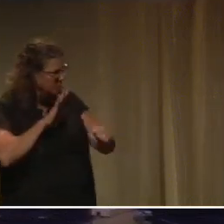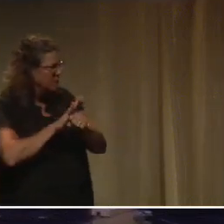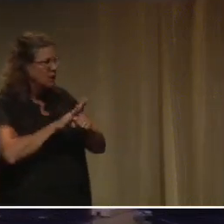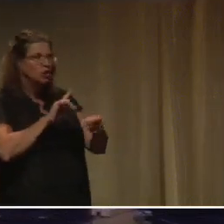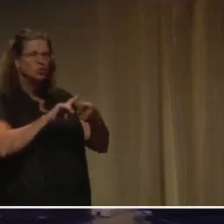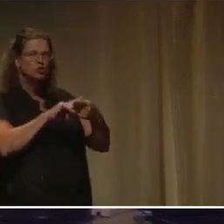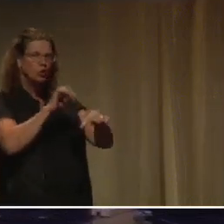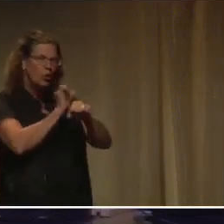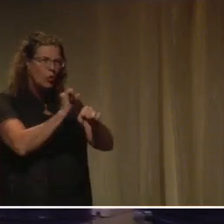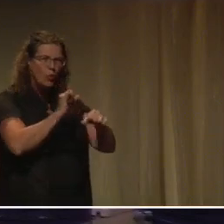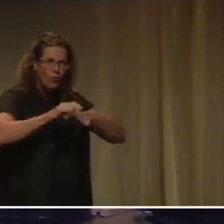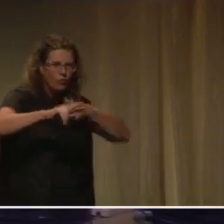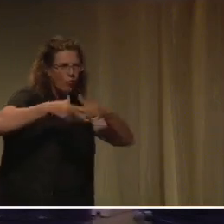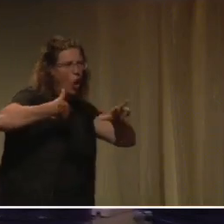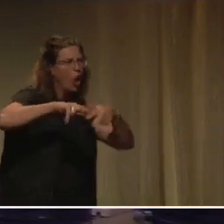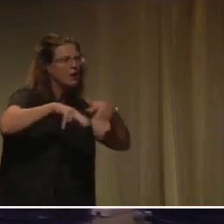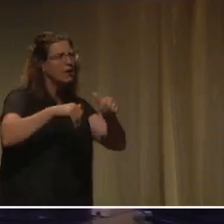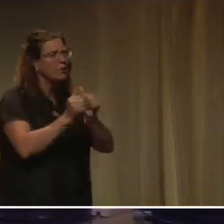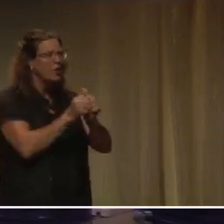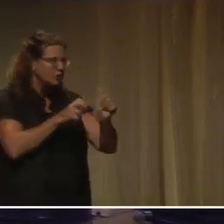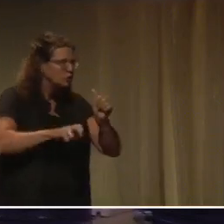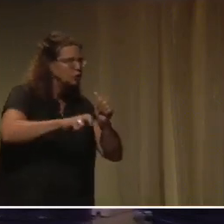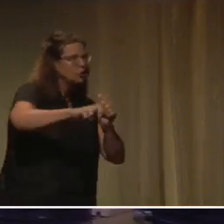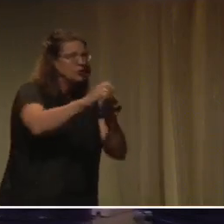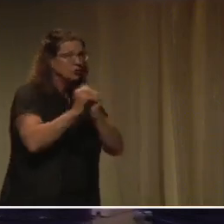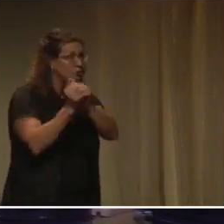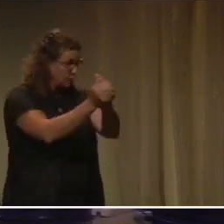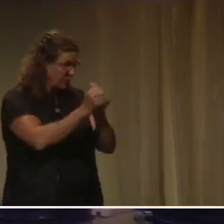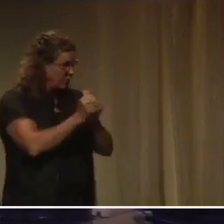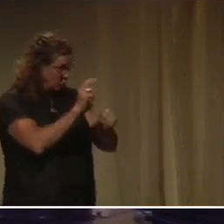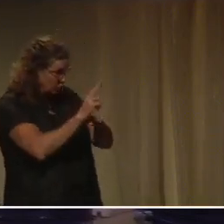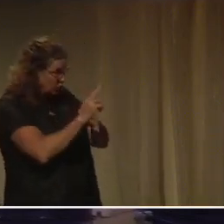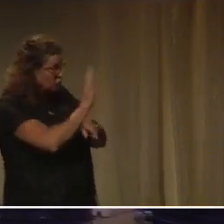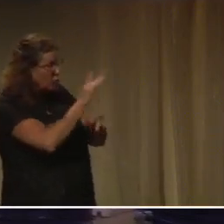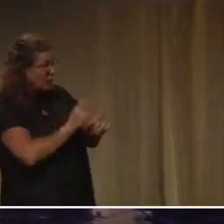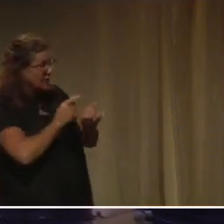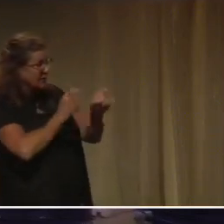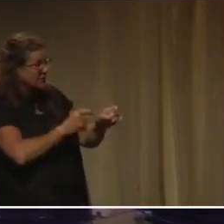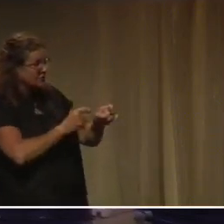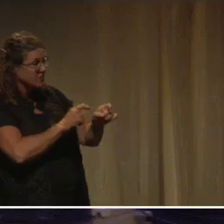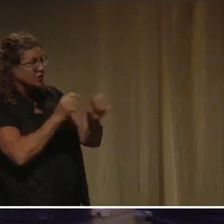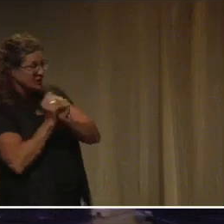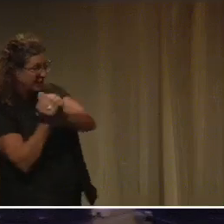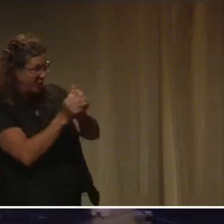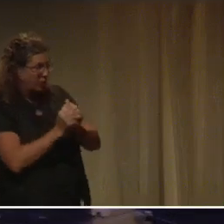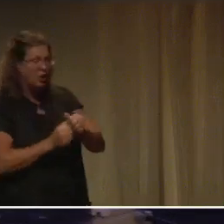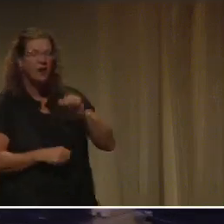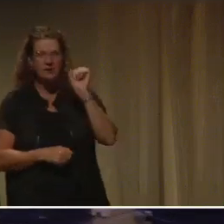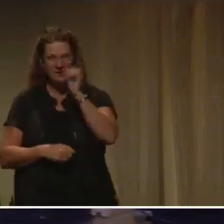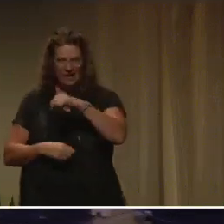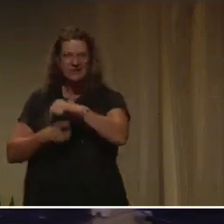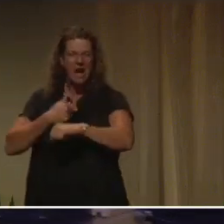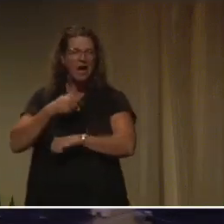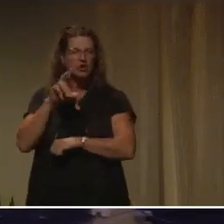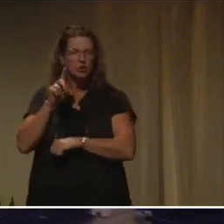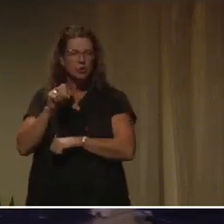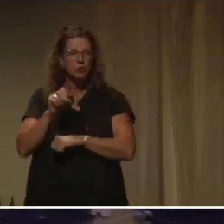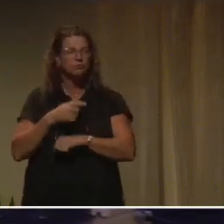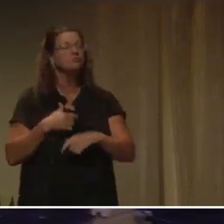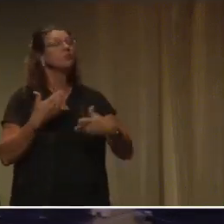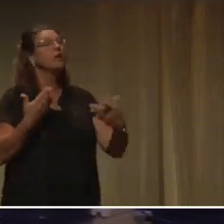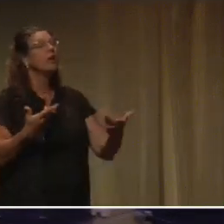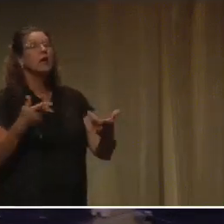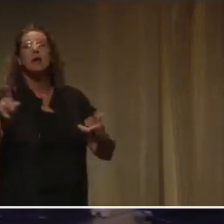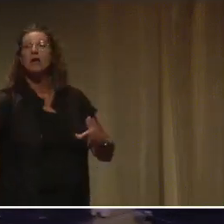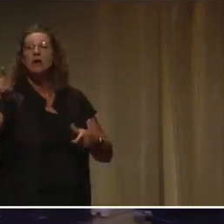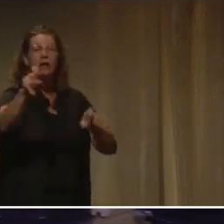people, loving them, and using your gifts to work alongside of them? Yes, I do, for sure. And now you, congregation,